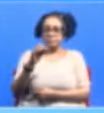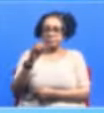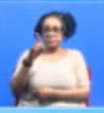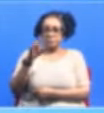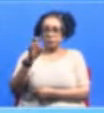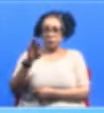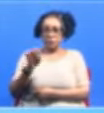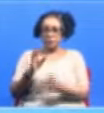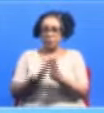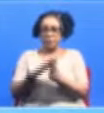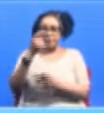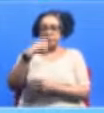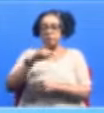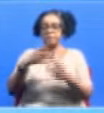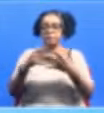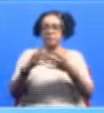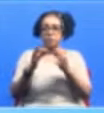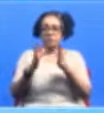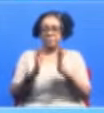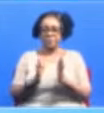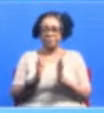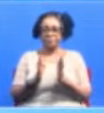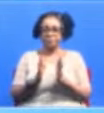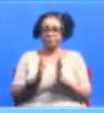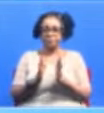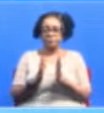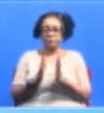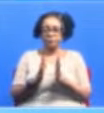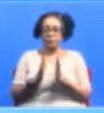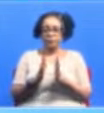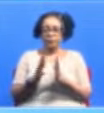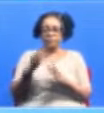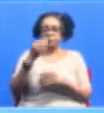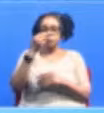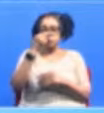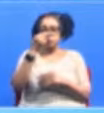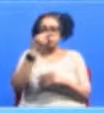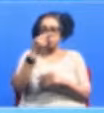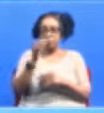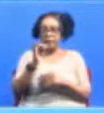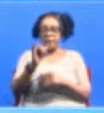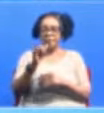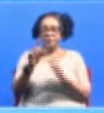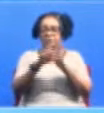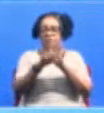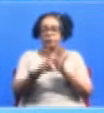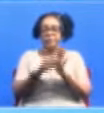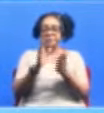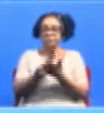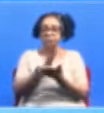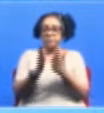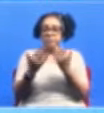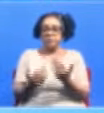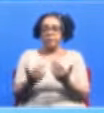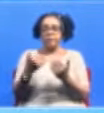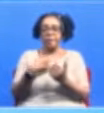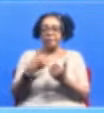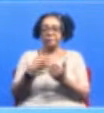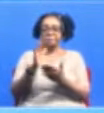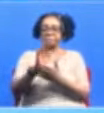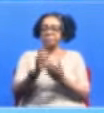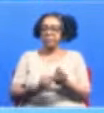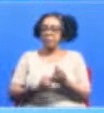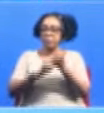Our sign language interpreter. President William Ruto's allies in the legal sector have swung to his defense, stating that it